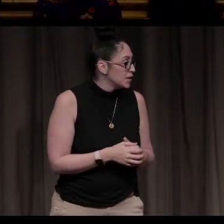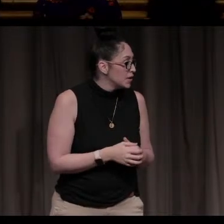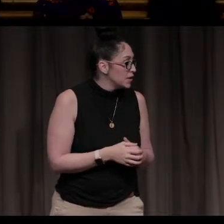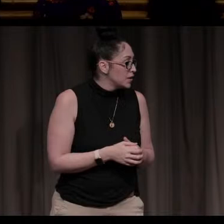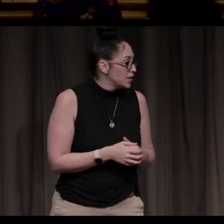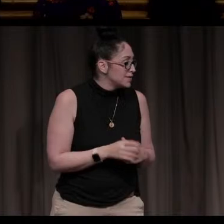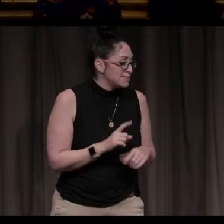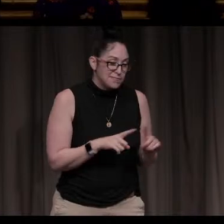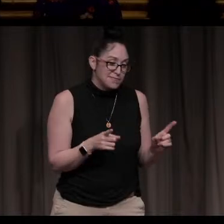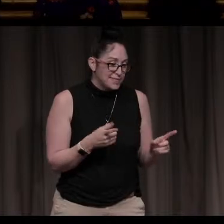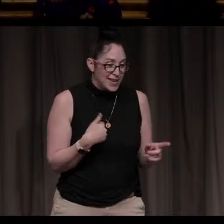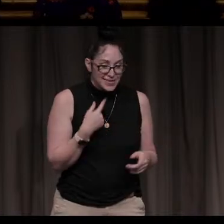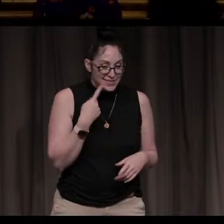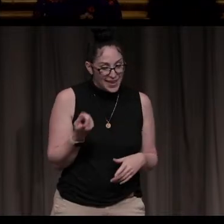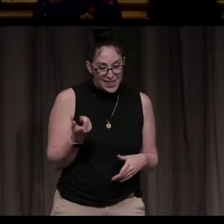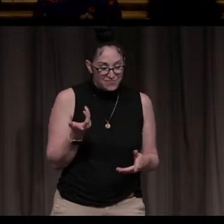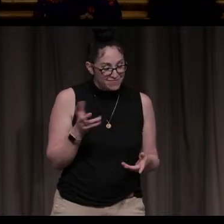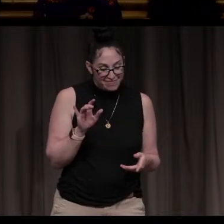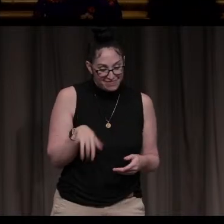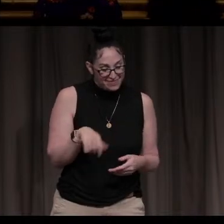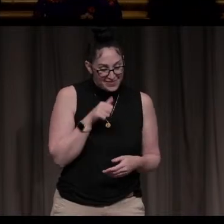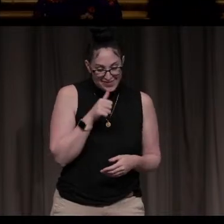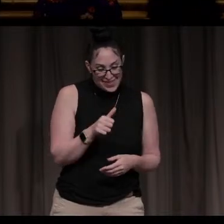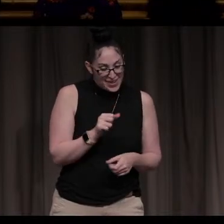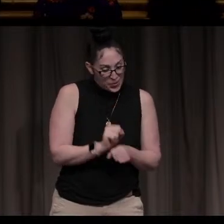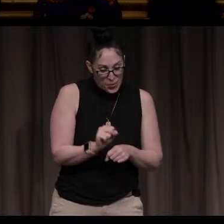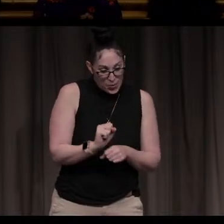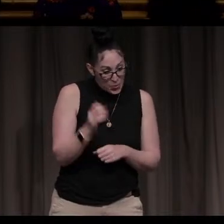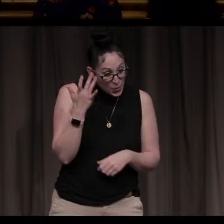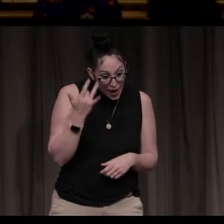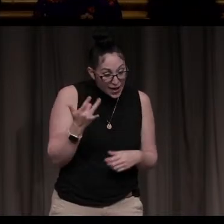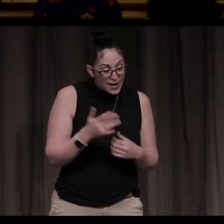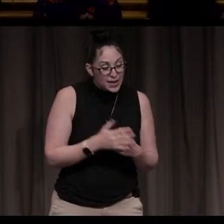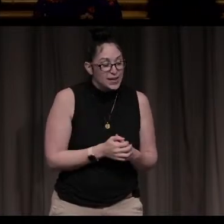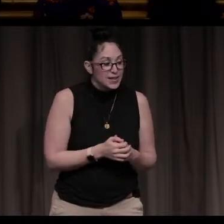that's not gonna work, because patchwork takes